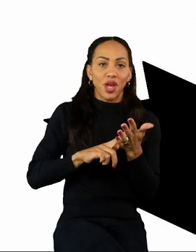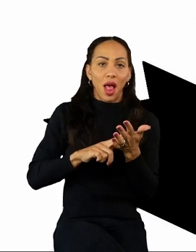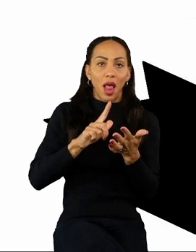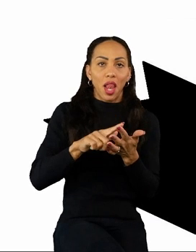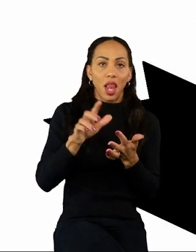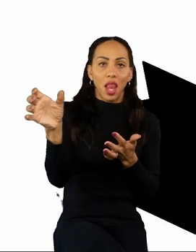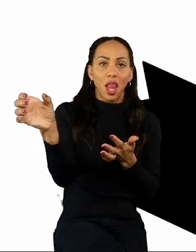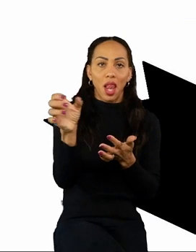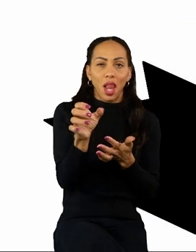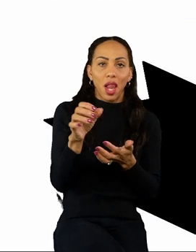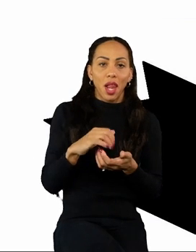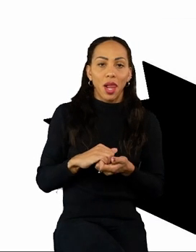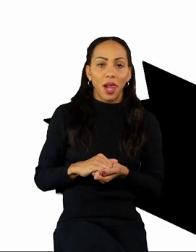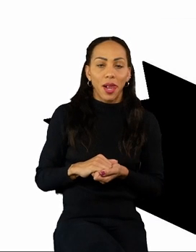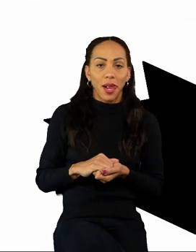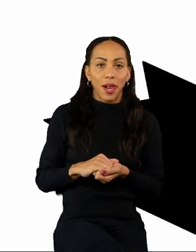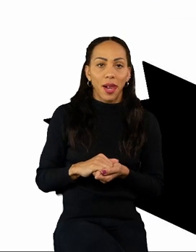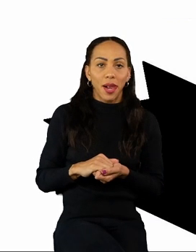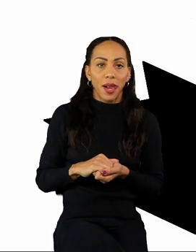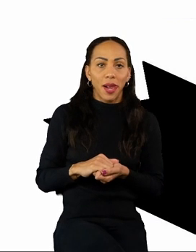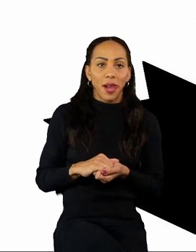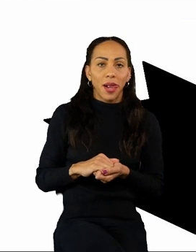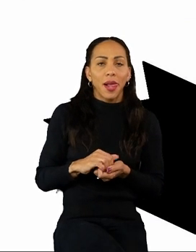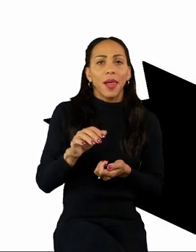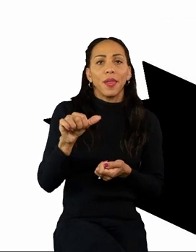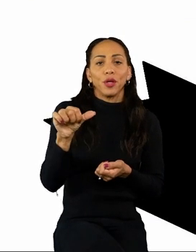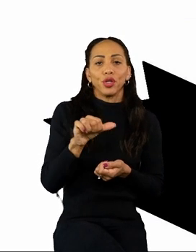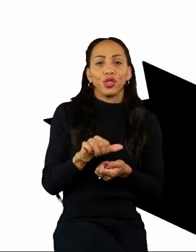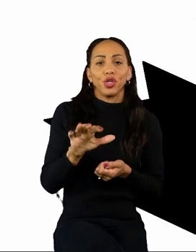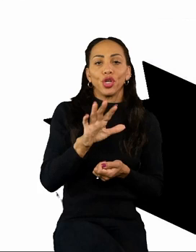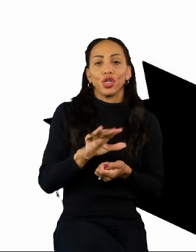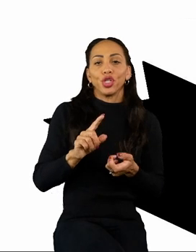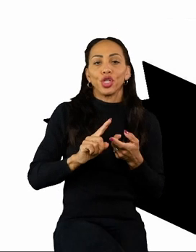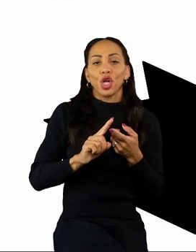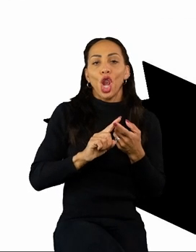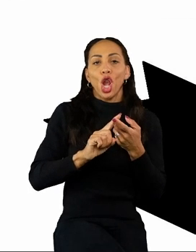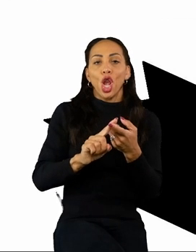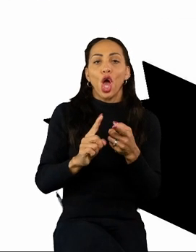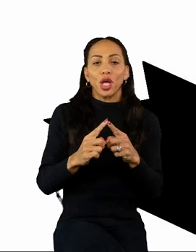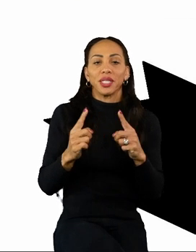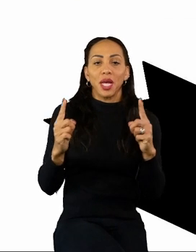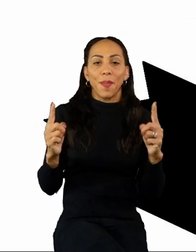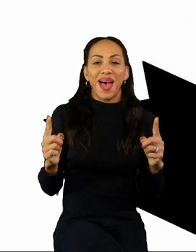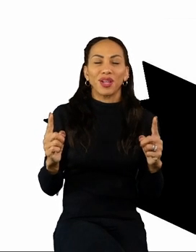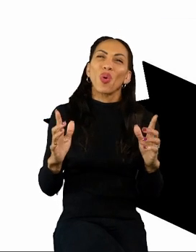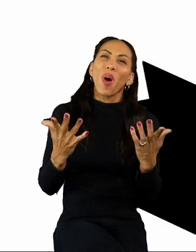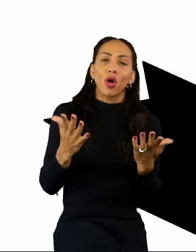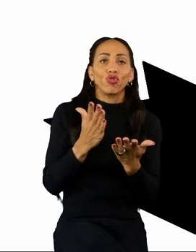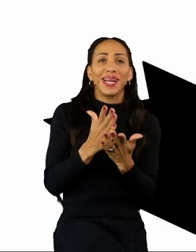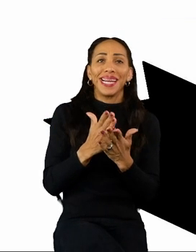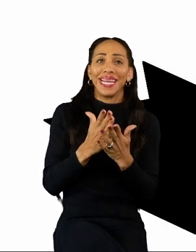Michelle. Let's type Michelle. Now this lasts about.